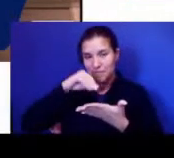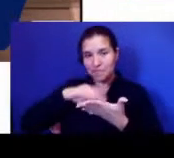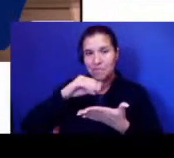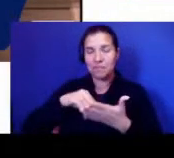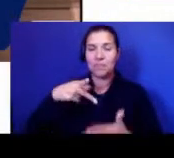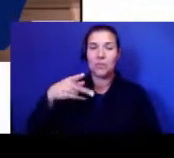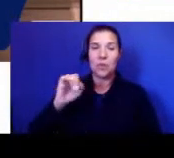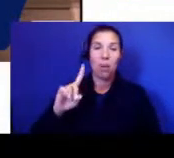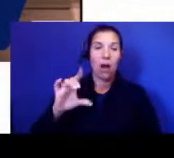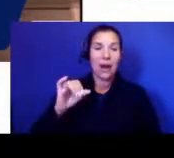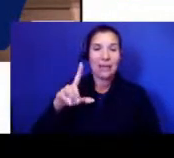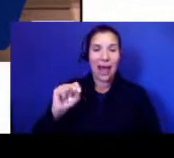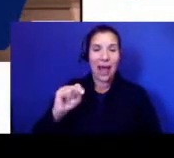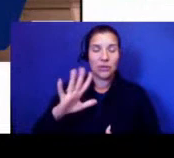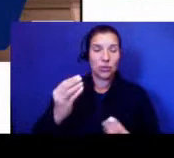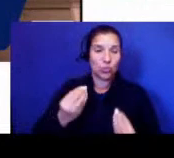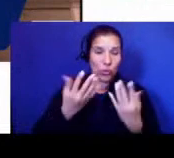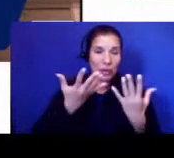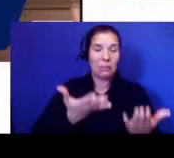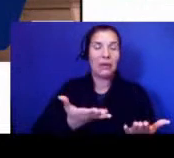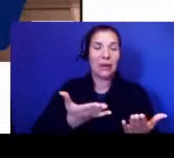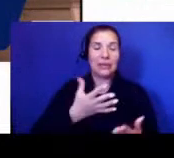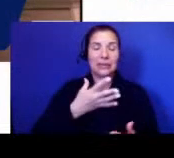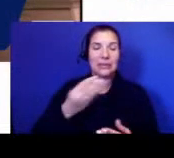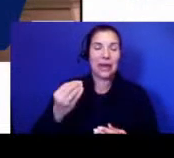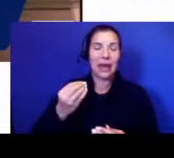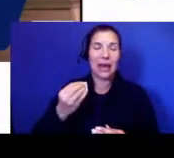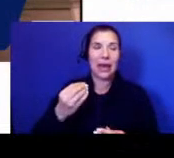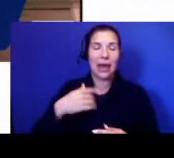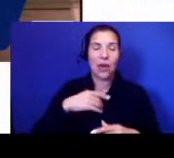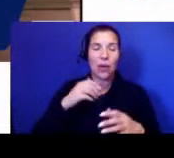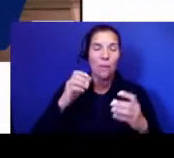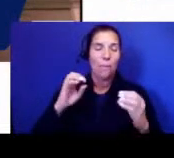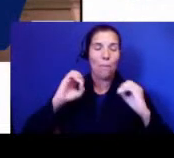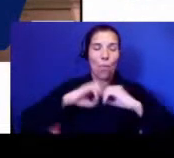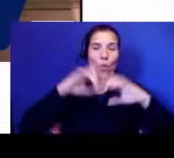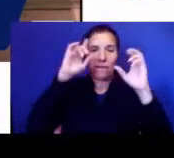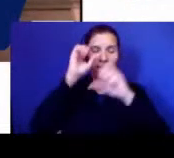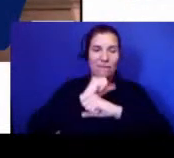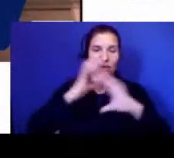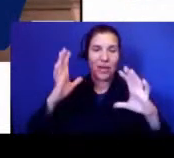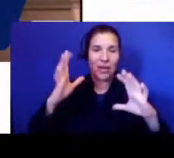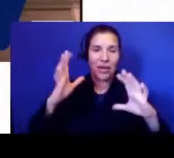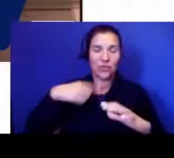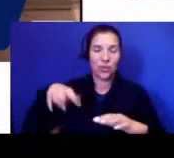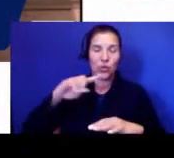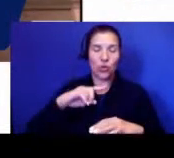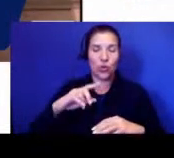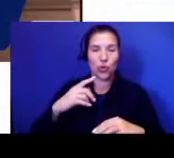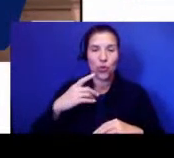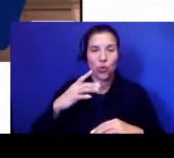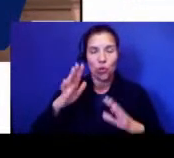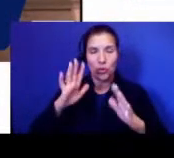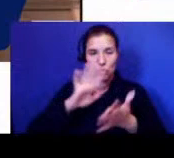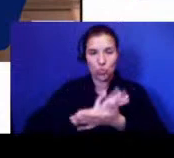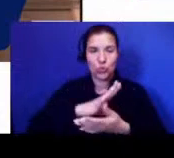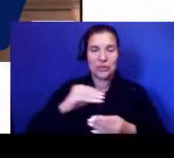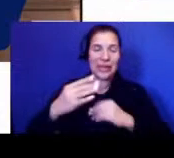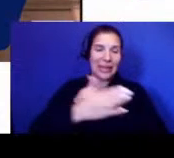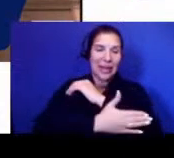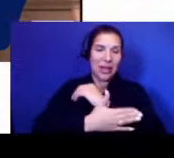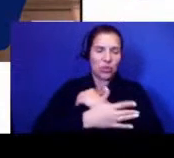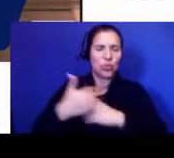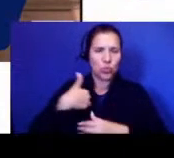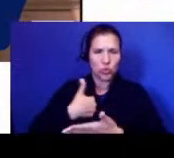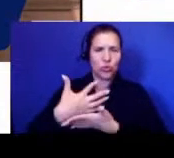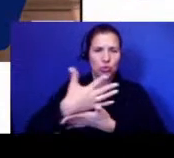book recommendations, and a greater vision for our families, schools, and country. We deserve to have